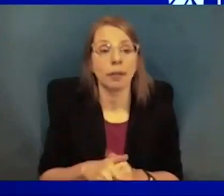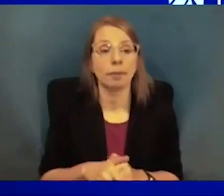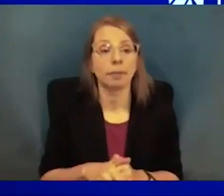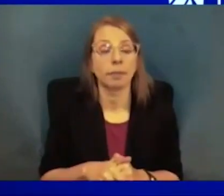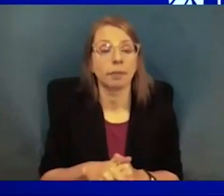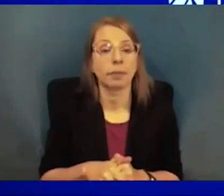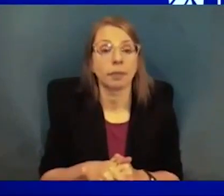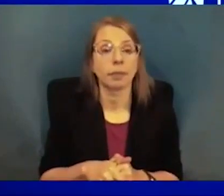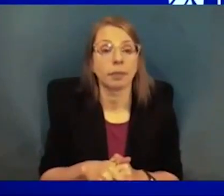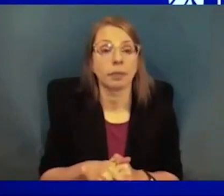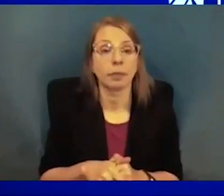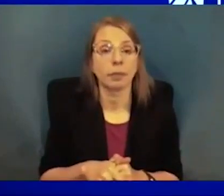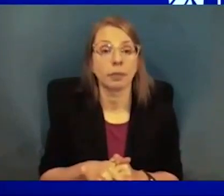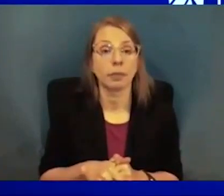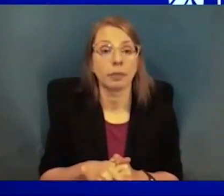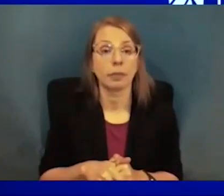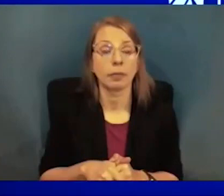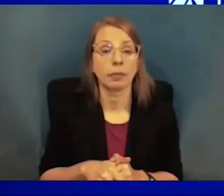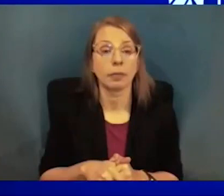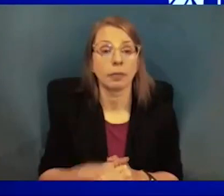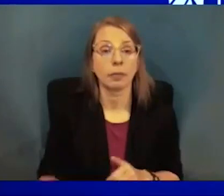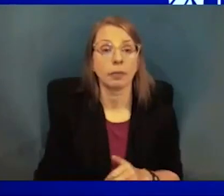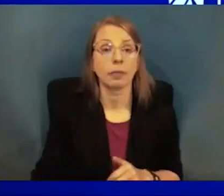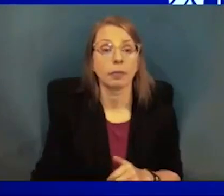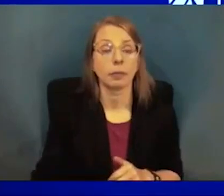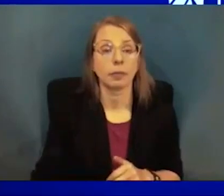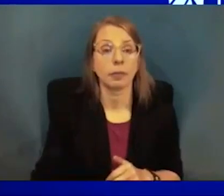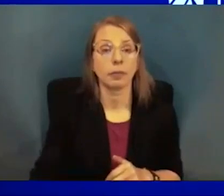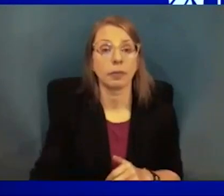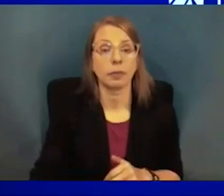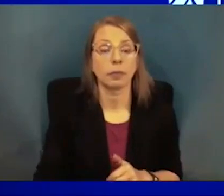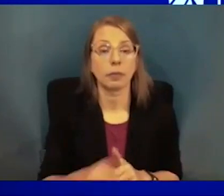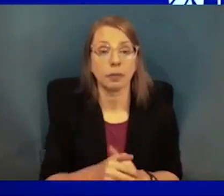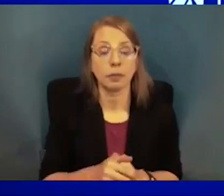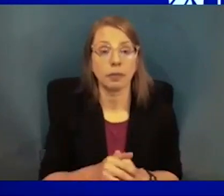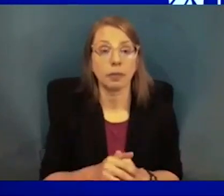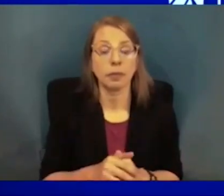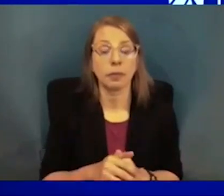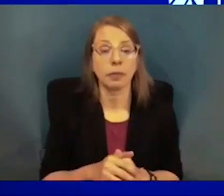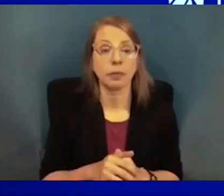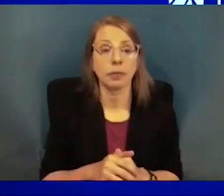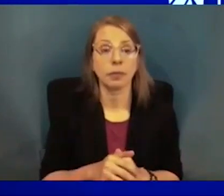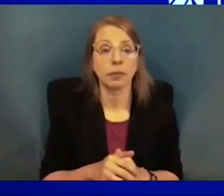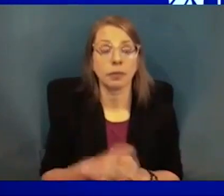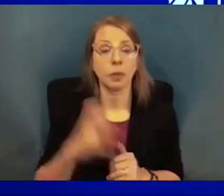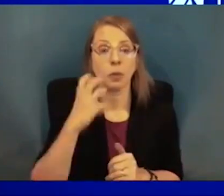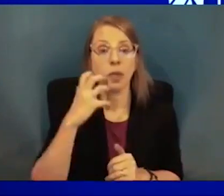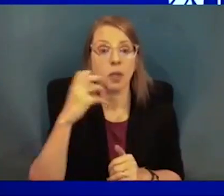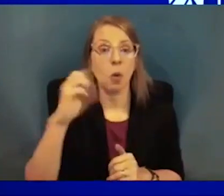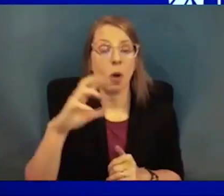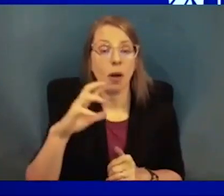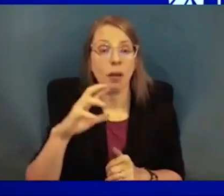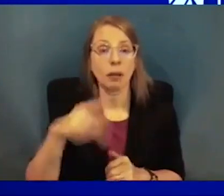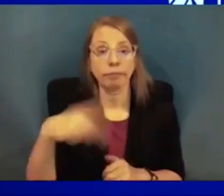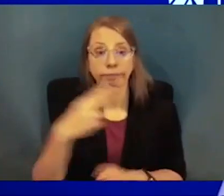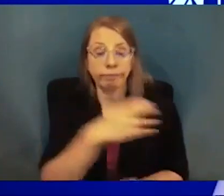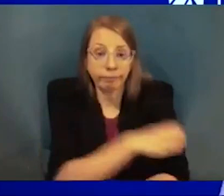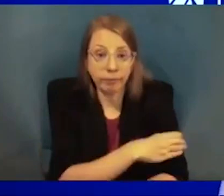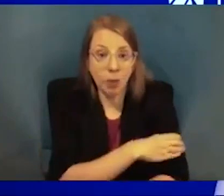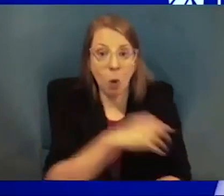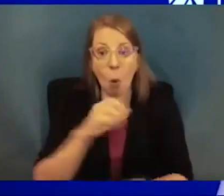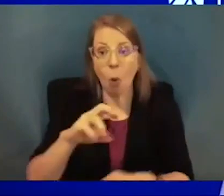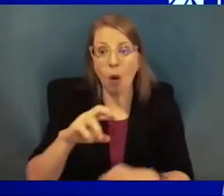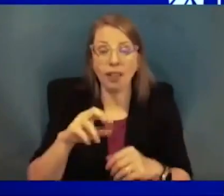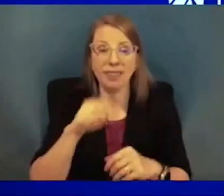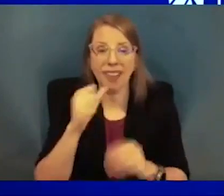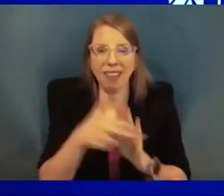heart disease, lung disease, you are already at a natural state of not being in optimal normal health. And